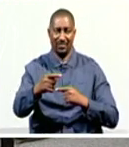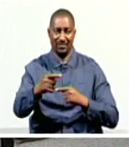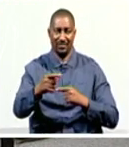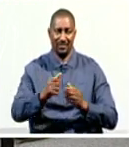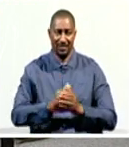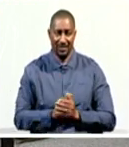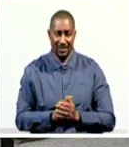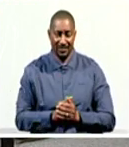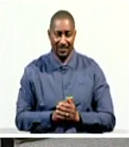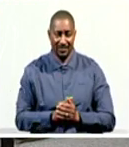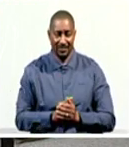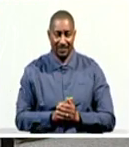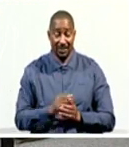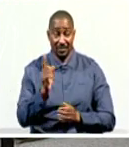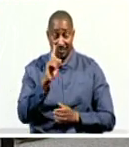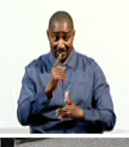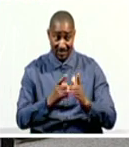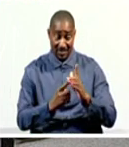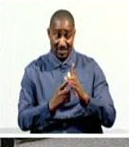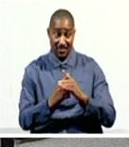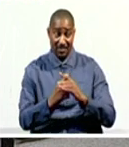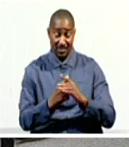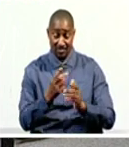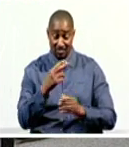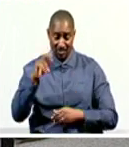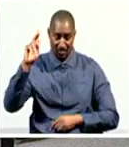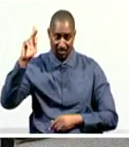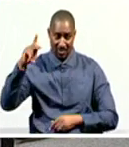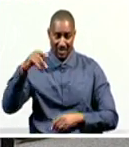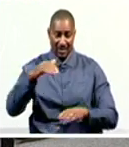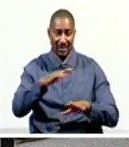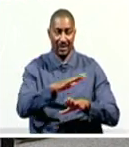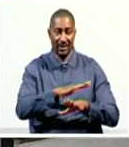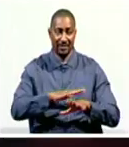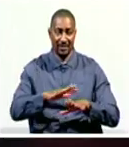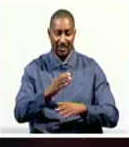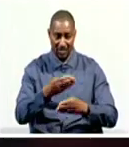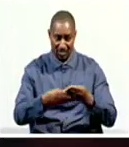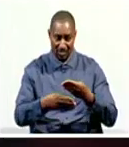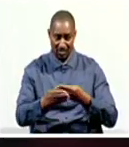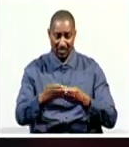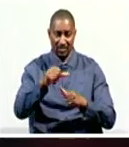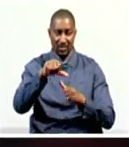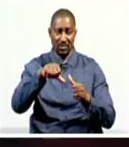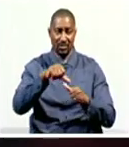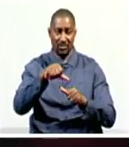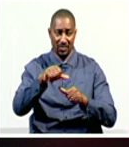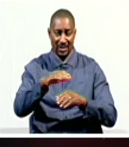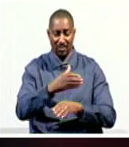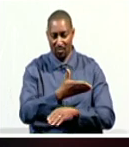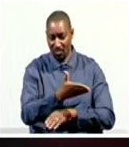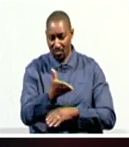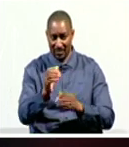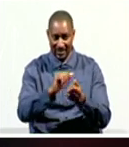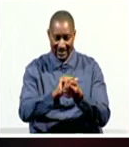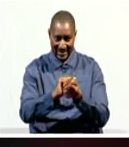what is happening around it. So you look at political environment, economic environment, social environment. All these changes